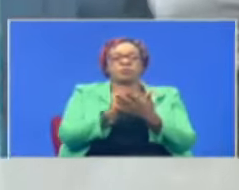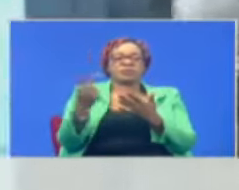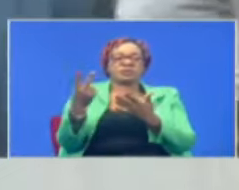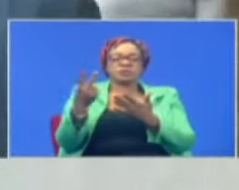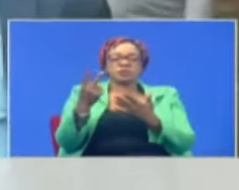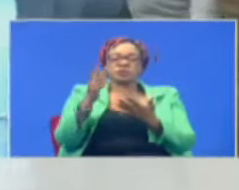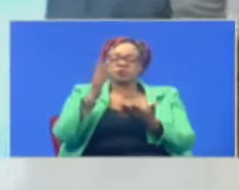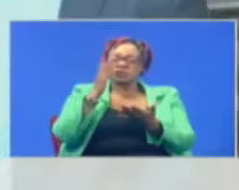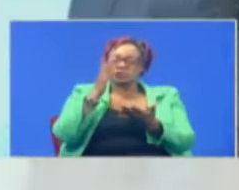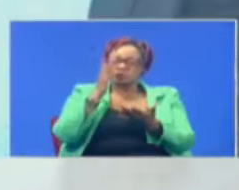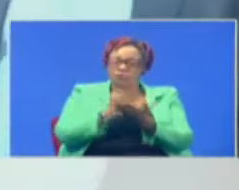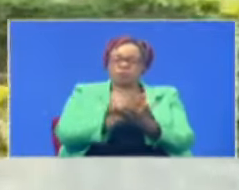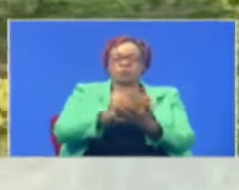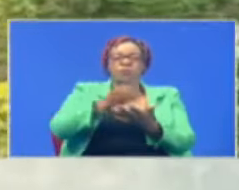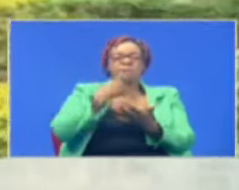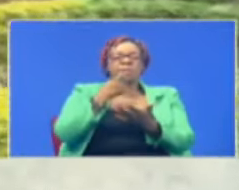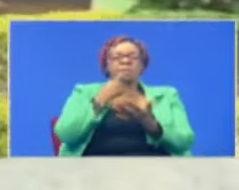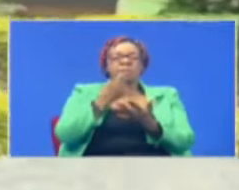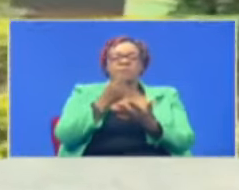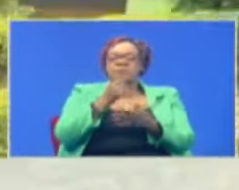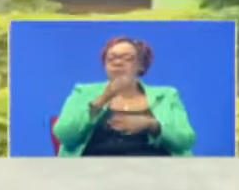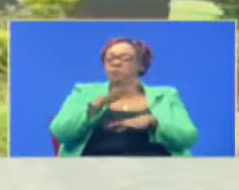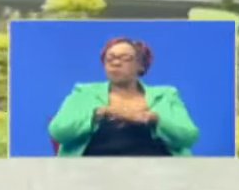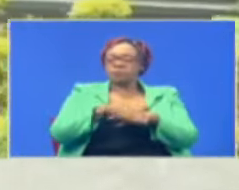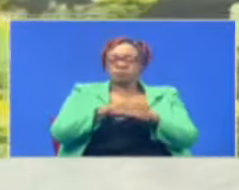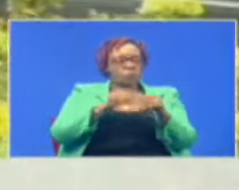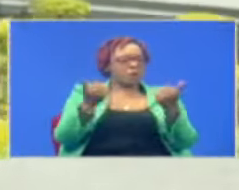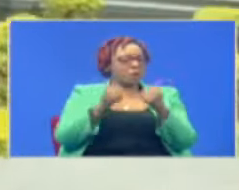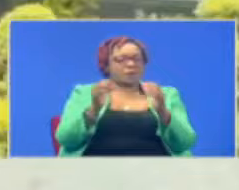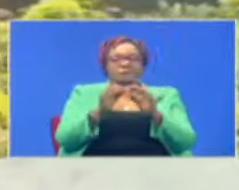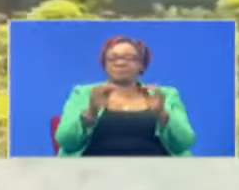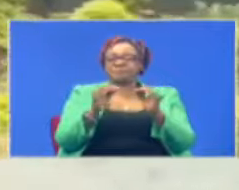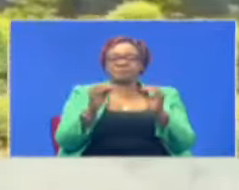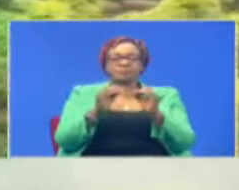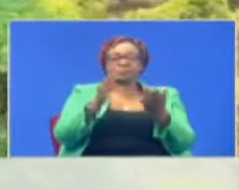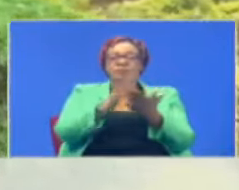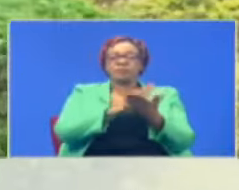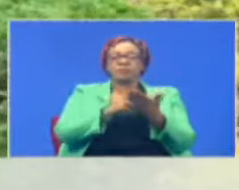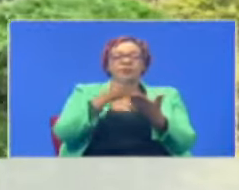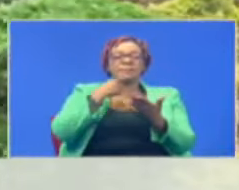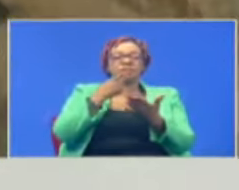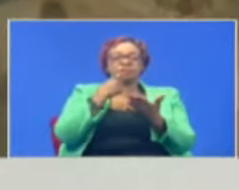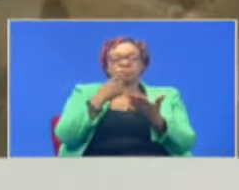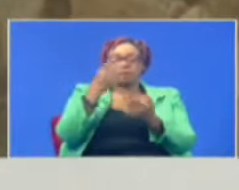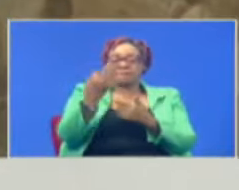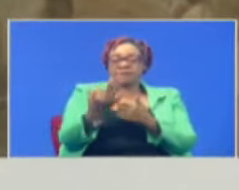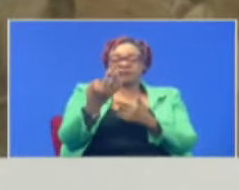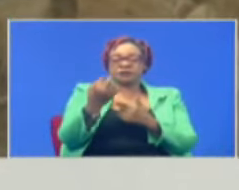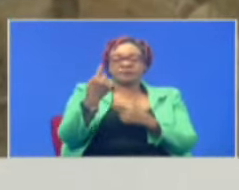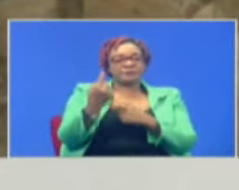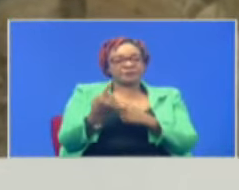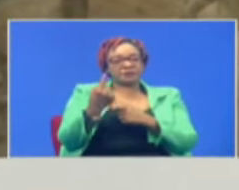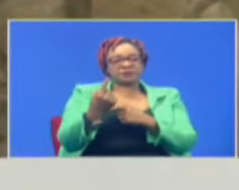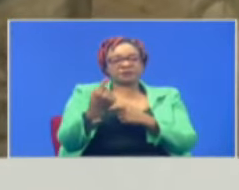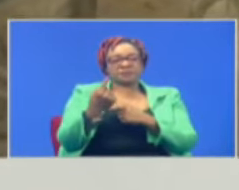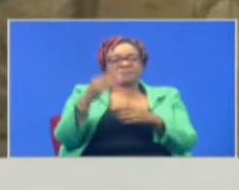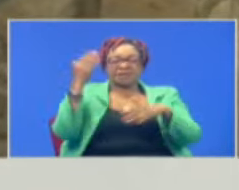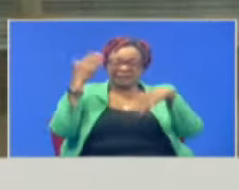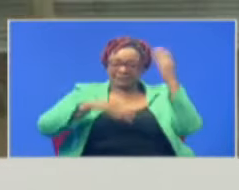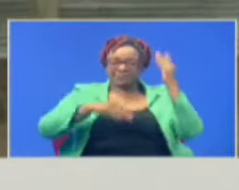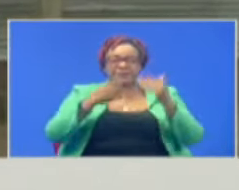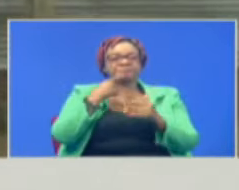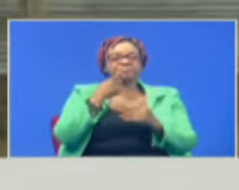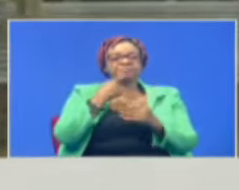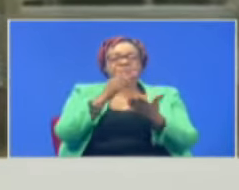certify if he is unfit to stand trial before the mention of his case on March 1st. Experts say that before